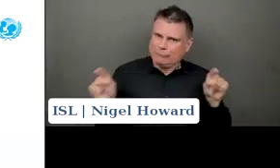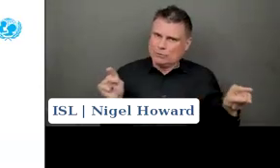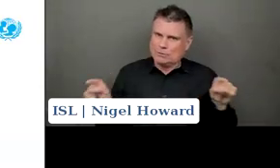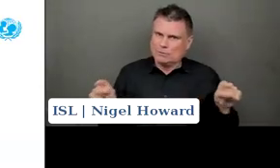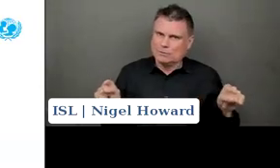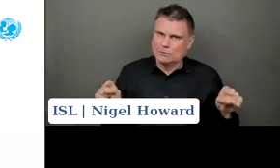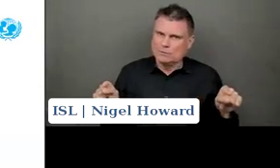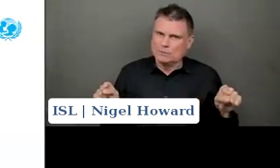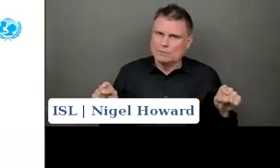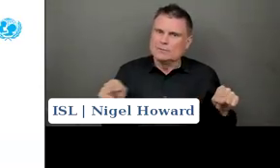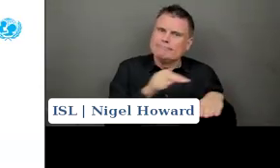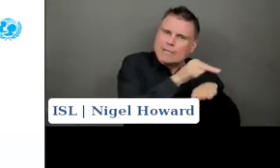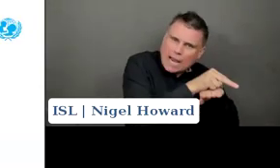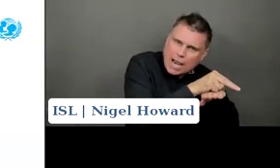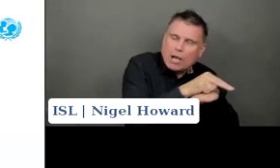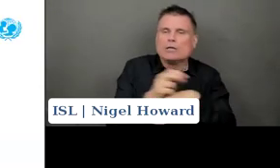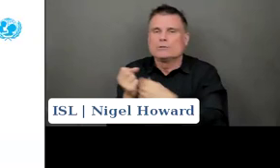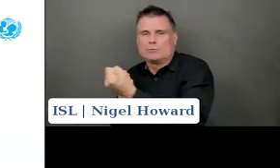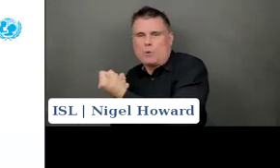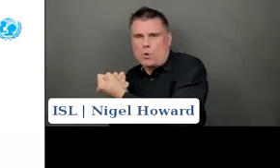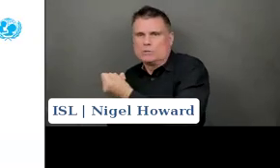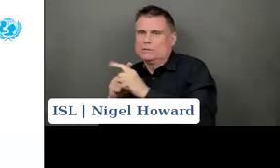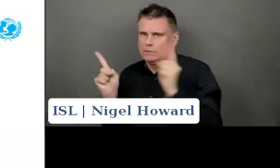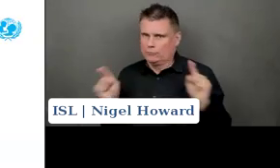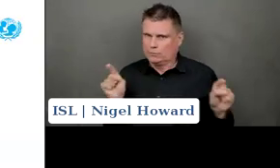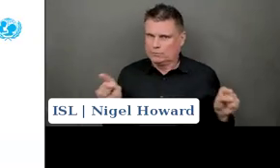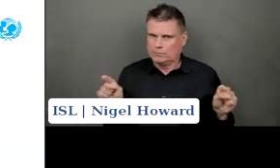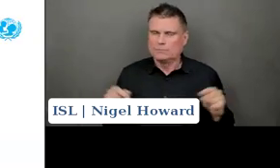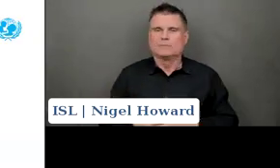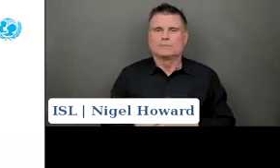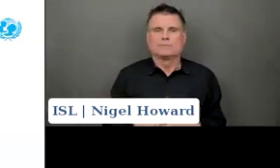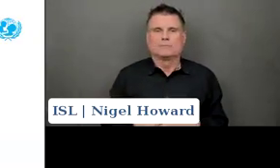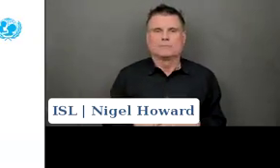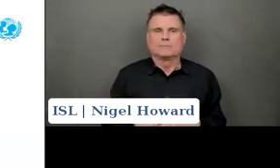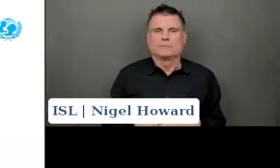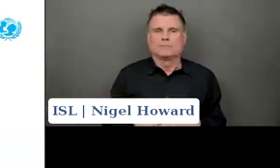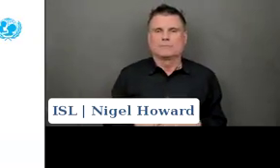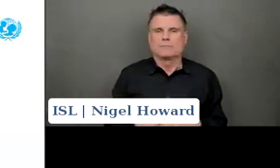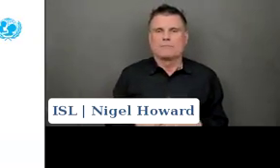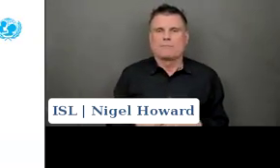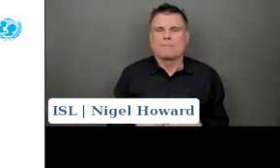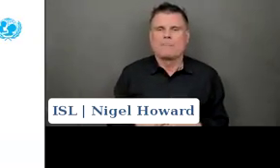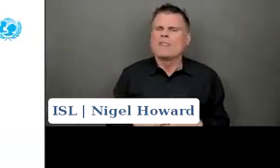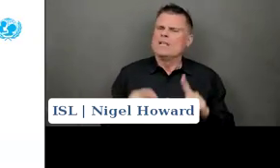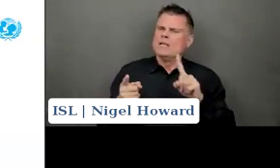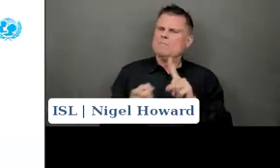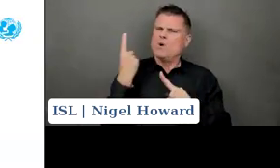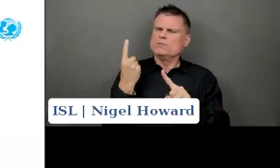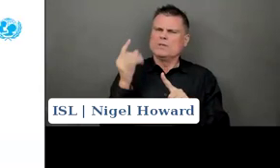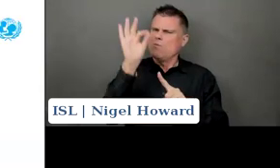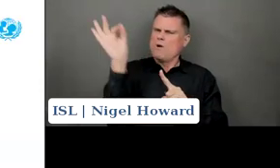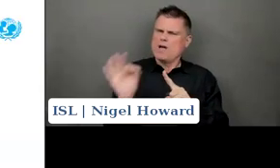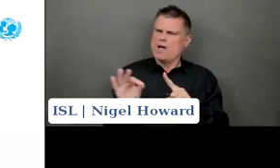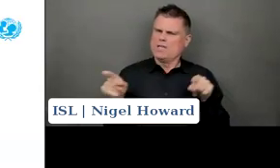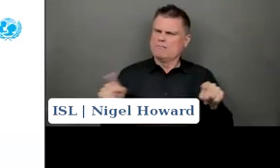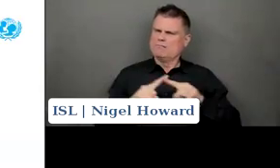approach. On the next slide, please. Why does it matter? Across the life course, we know that everyone